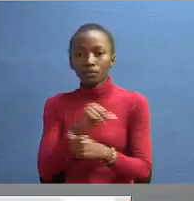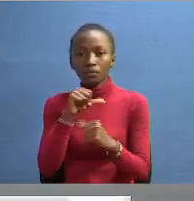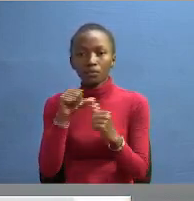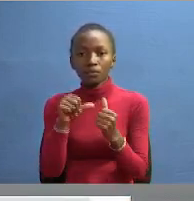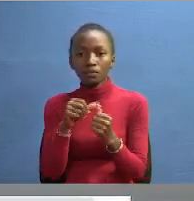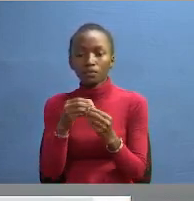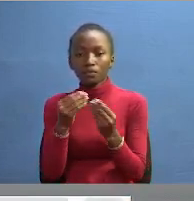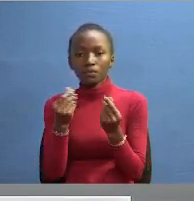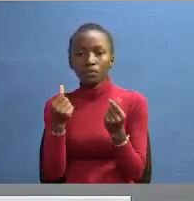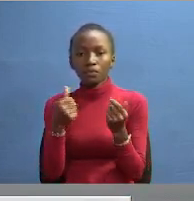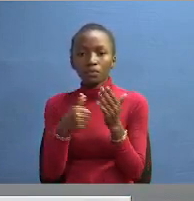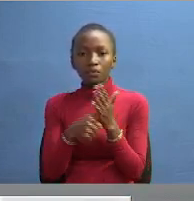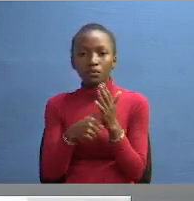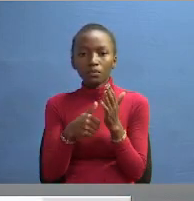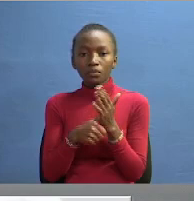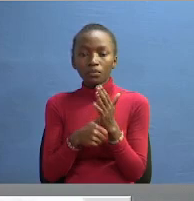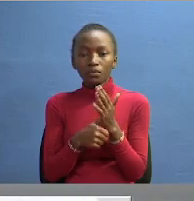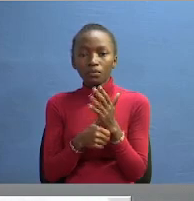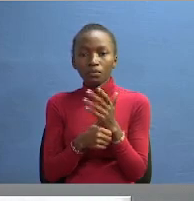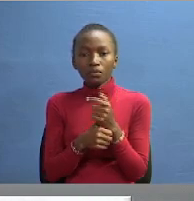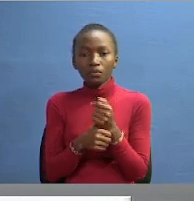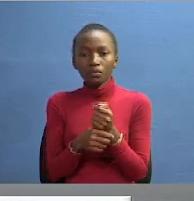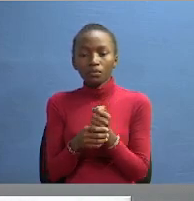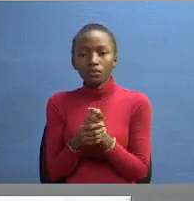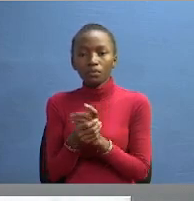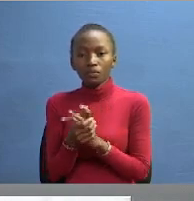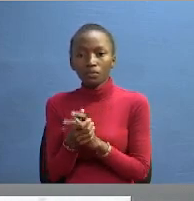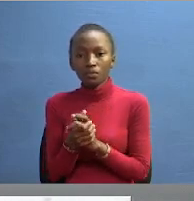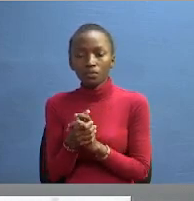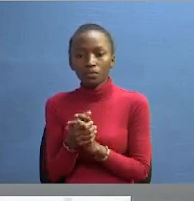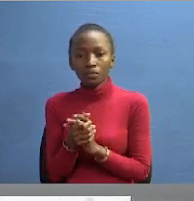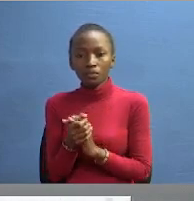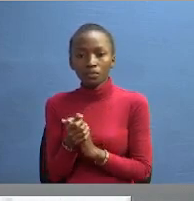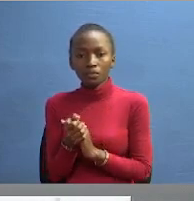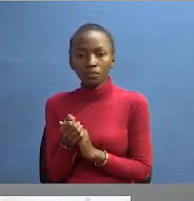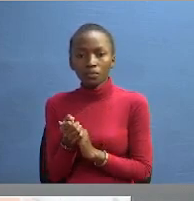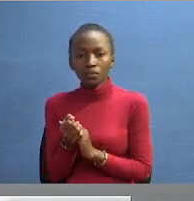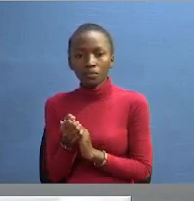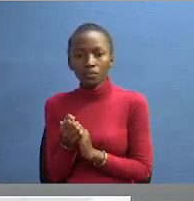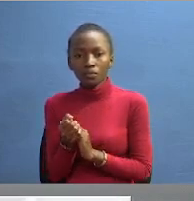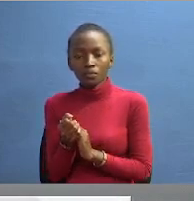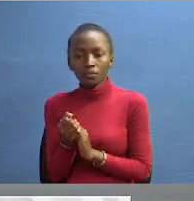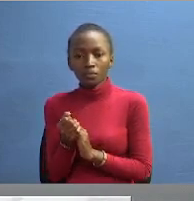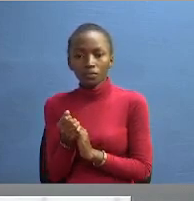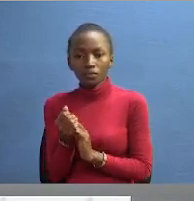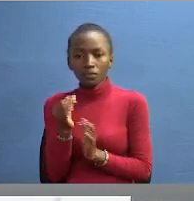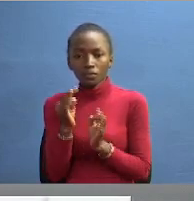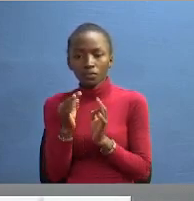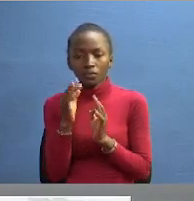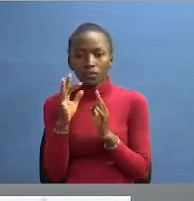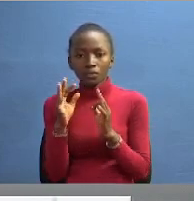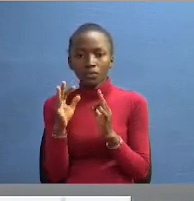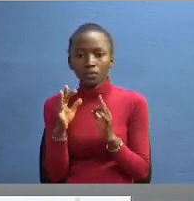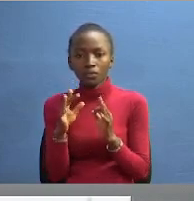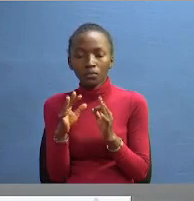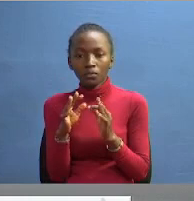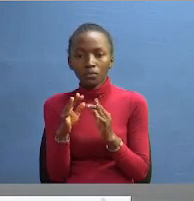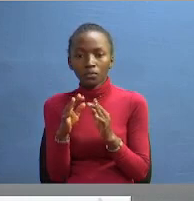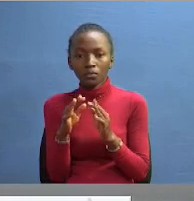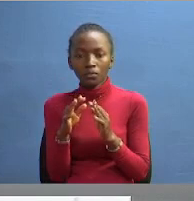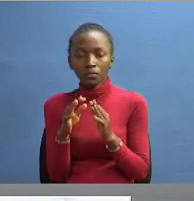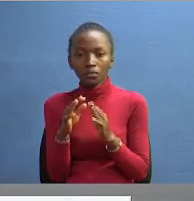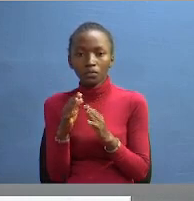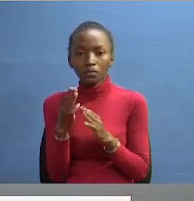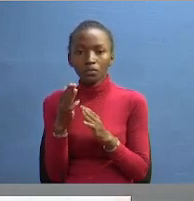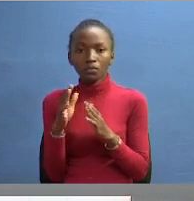this issue diplomatically. Now, is adamant to refuse to, of course, give a roundtable meeting with the